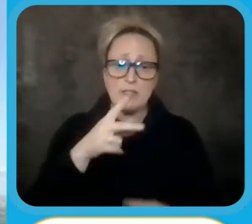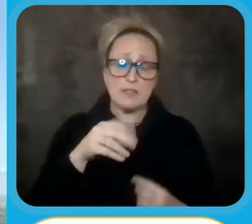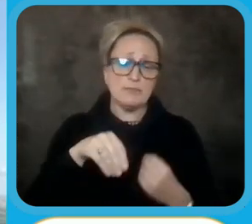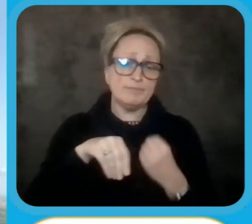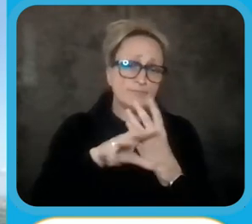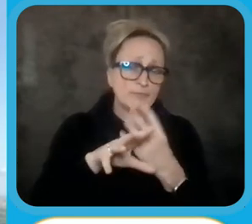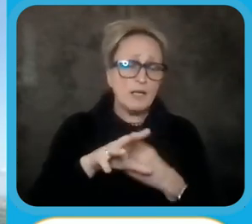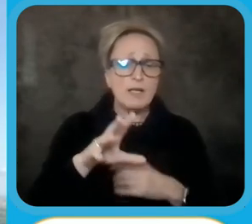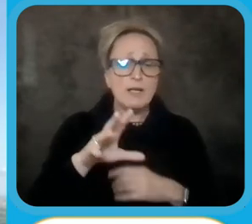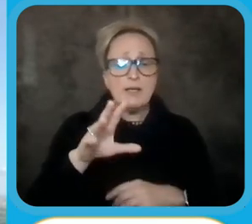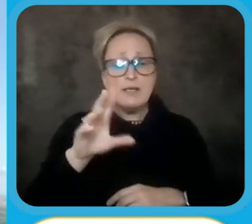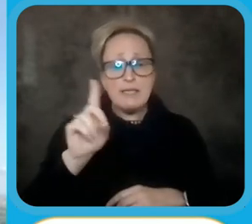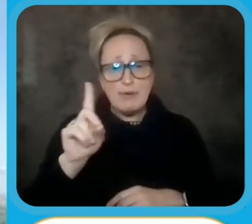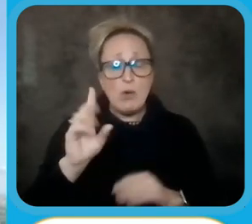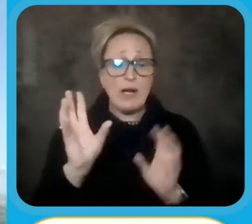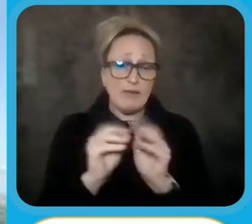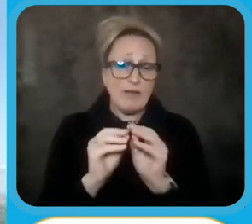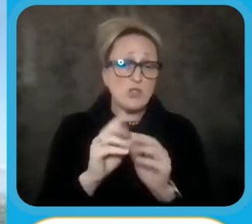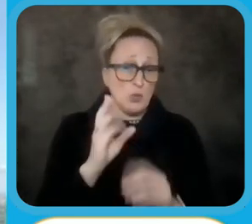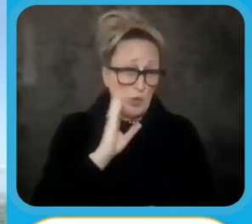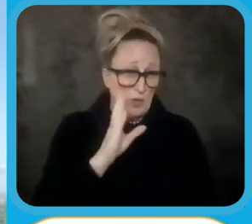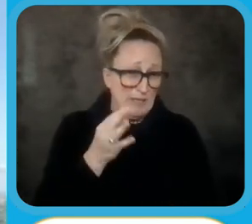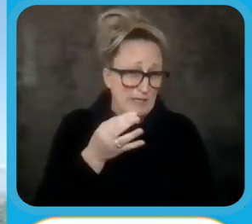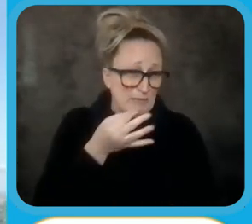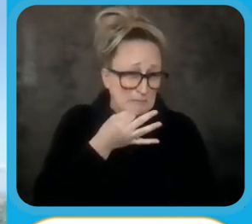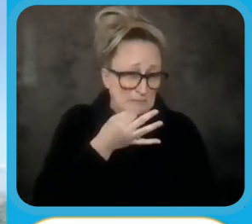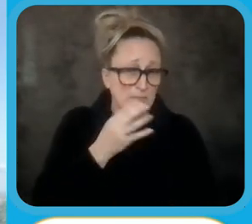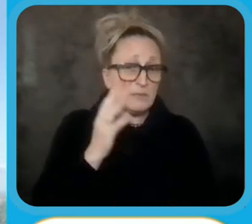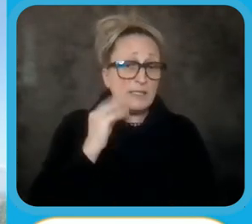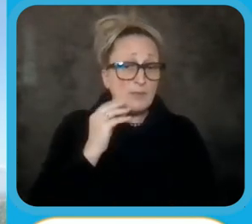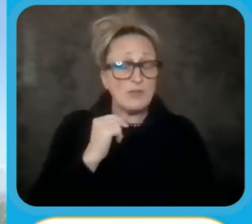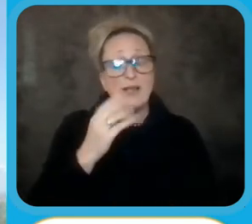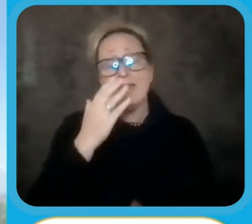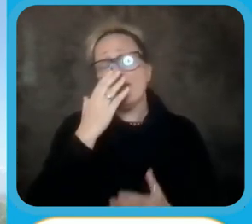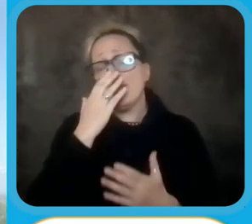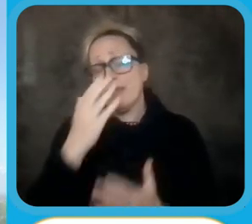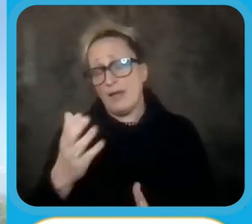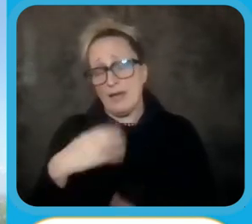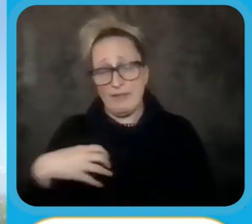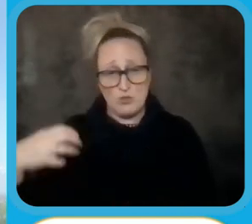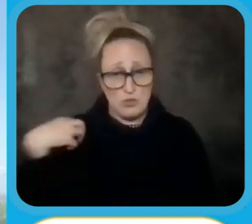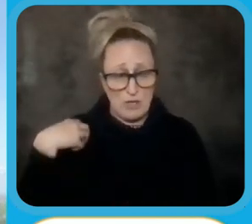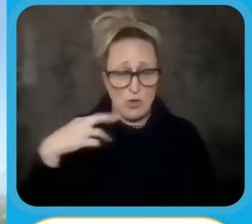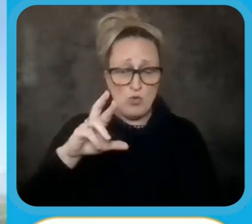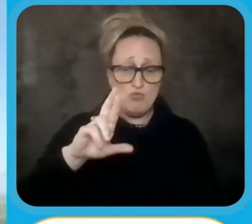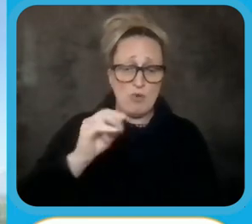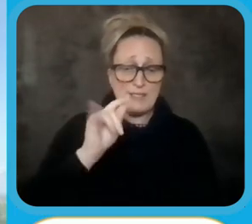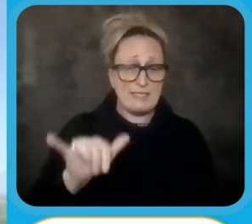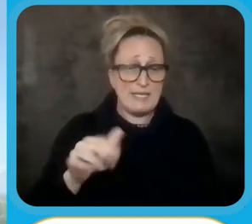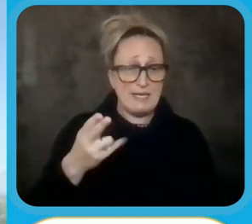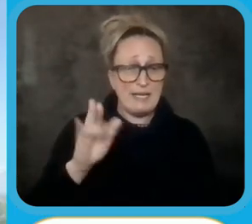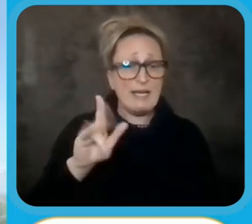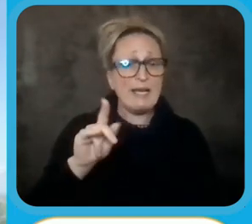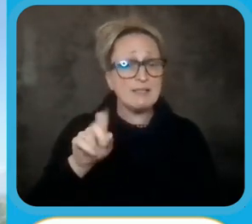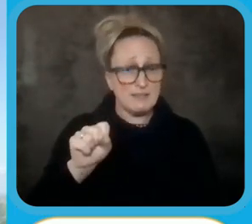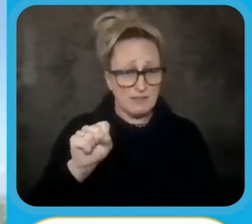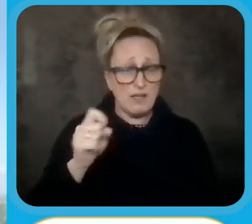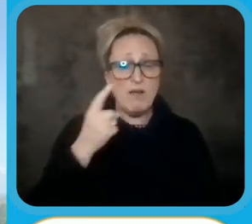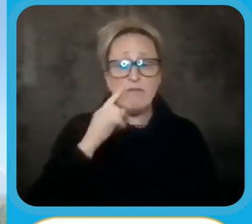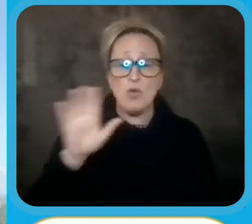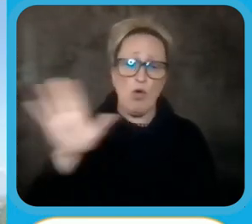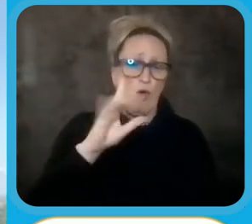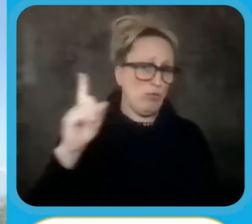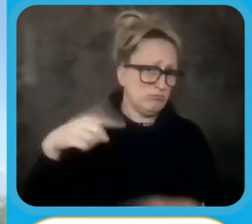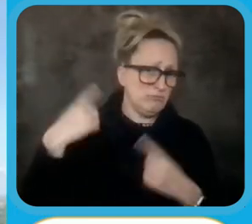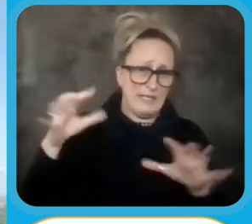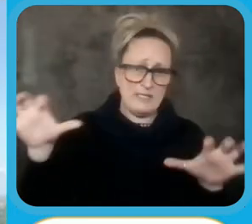Democratic convention you're about to experience, and thank our chair, Rusty Hicks, for all he's done to put